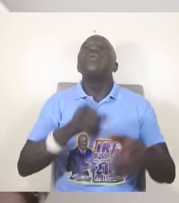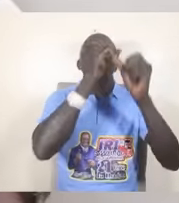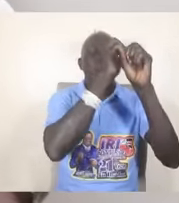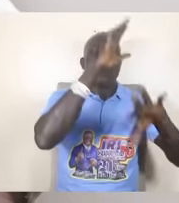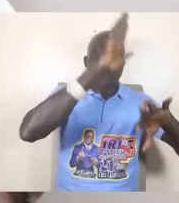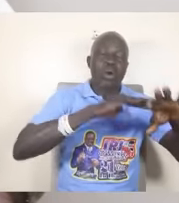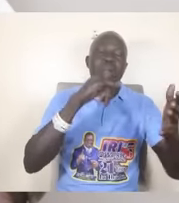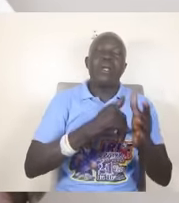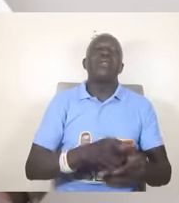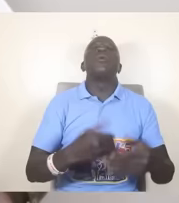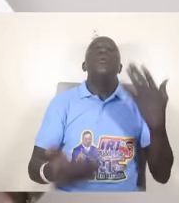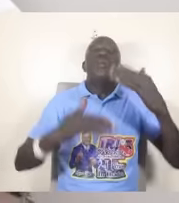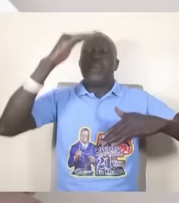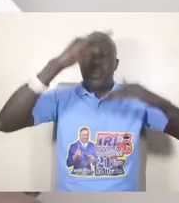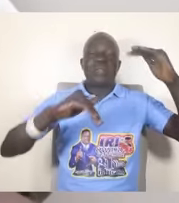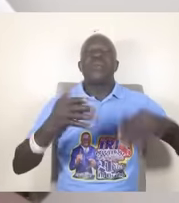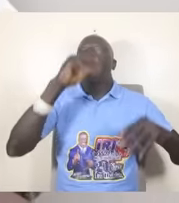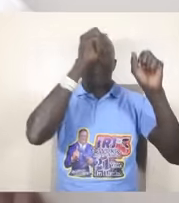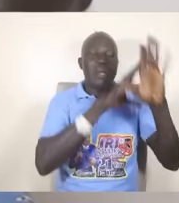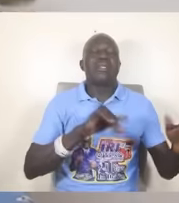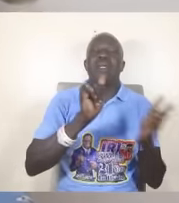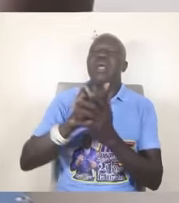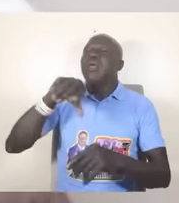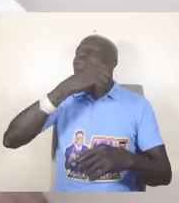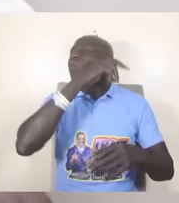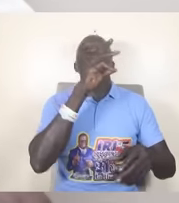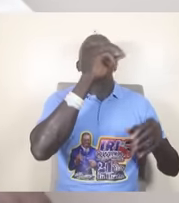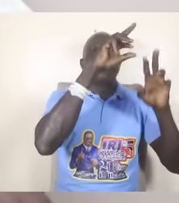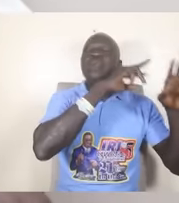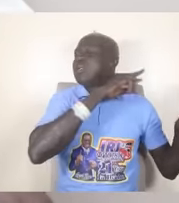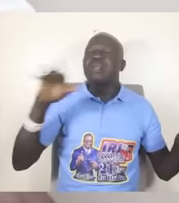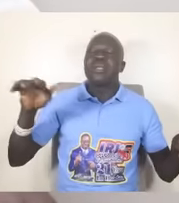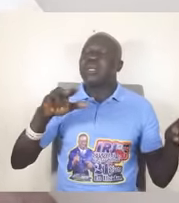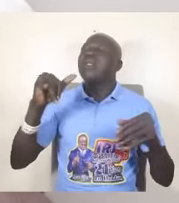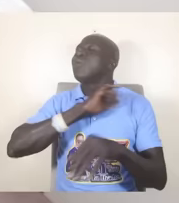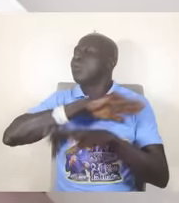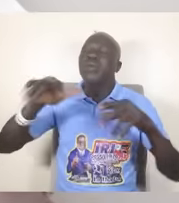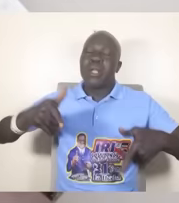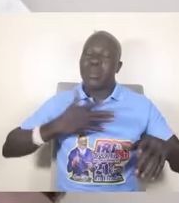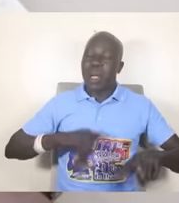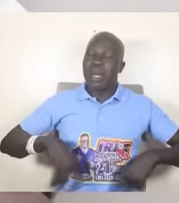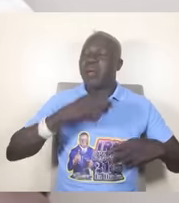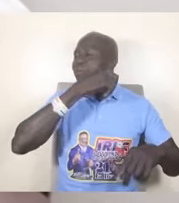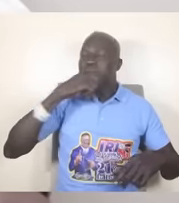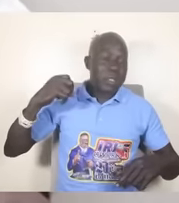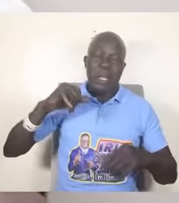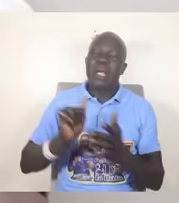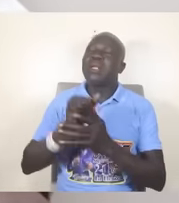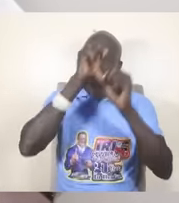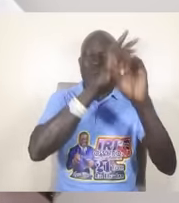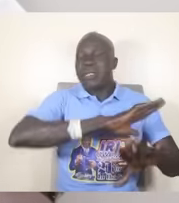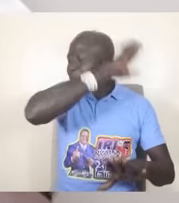They will call it a measurable blessing. Holy Spirit. Oh, the sin never try. Don't let my life try. If you